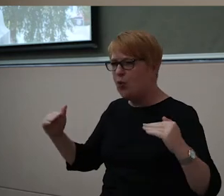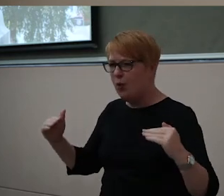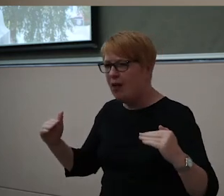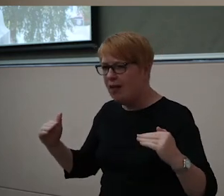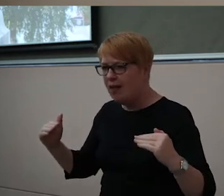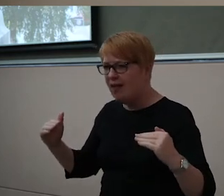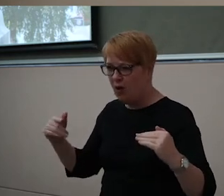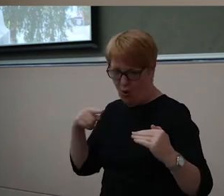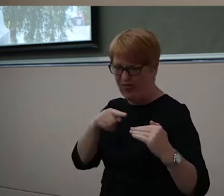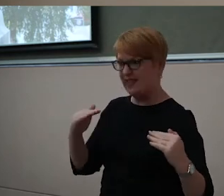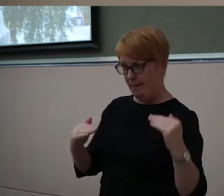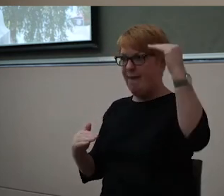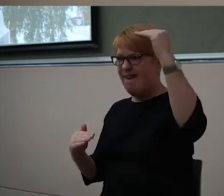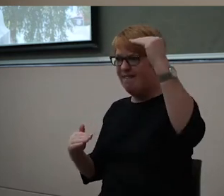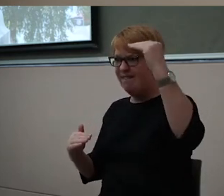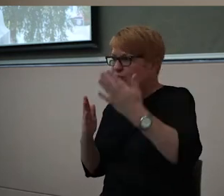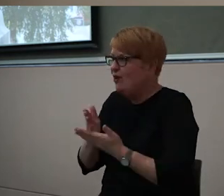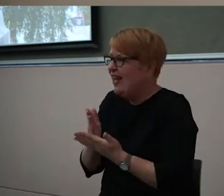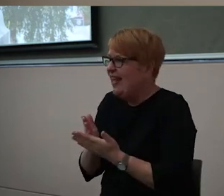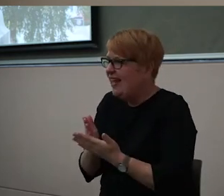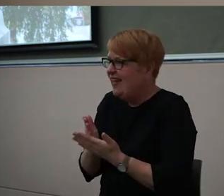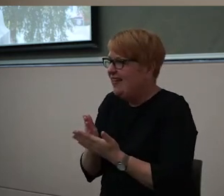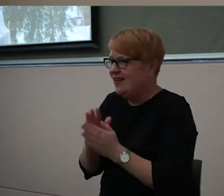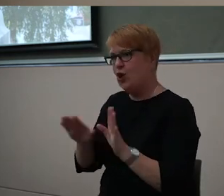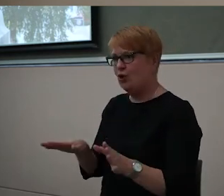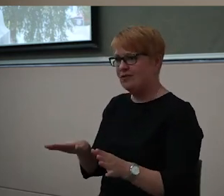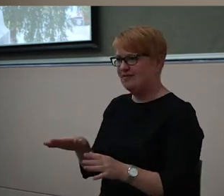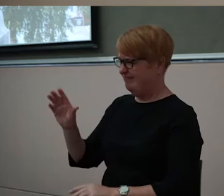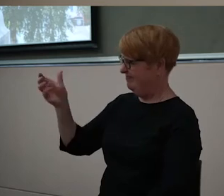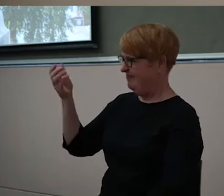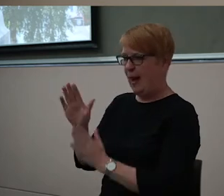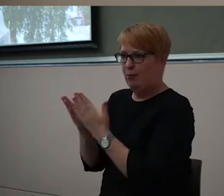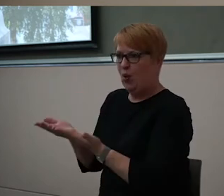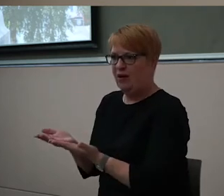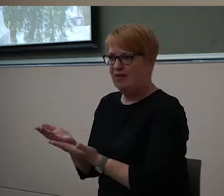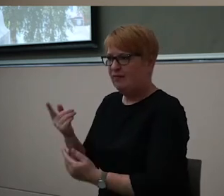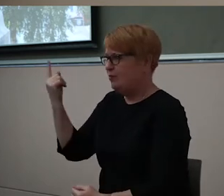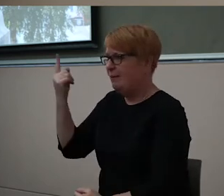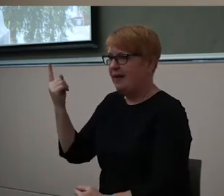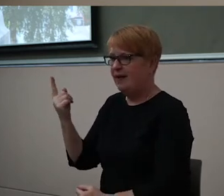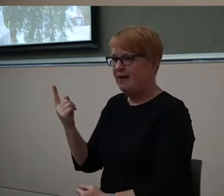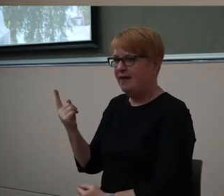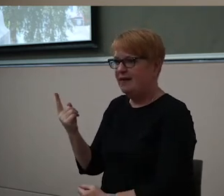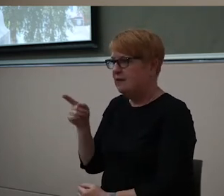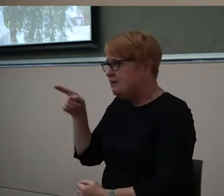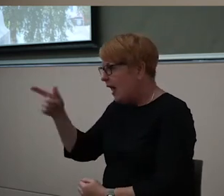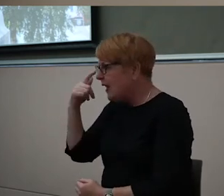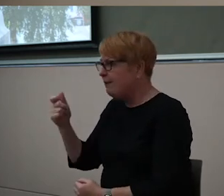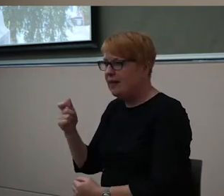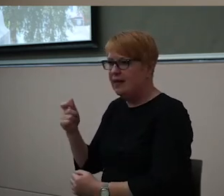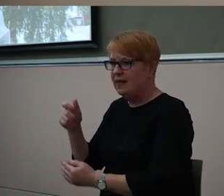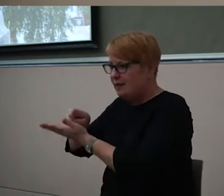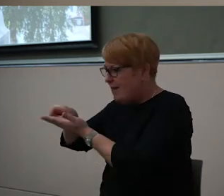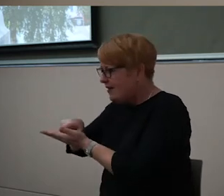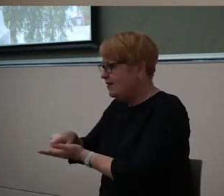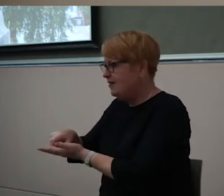am like I can't quite get away from, like being in dialogue and being in dialogue